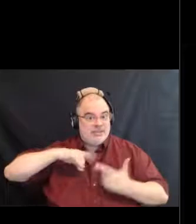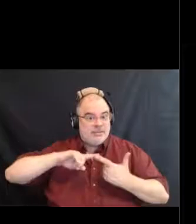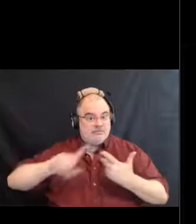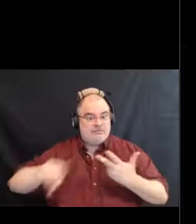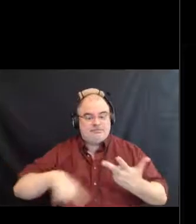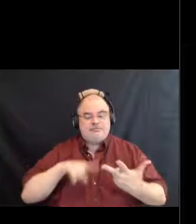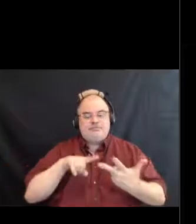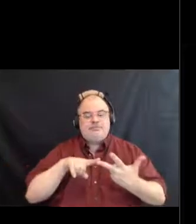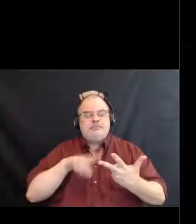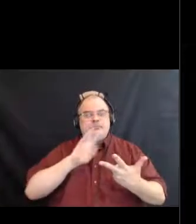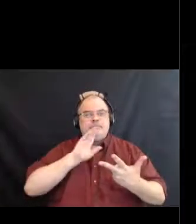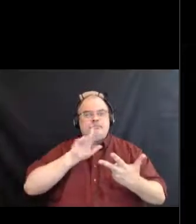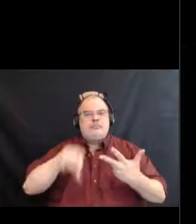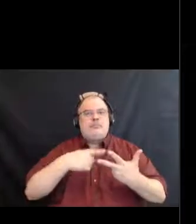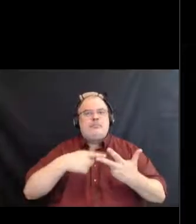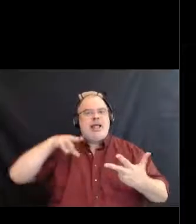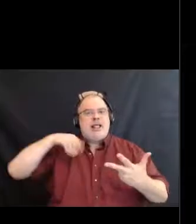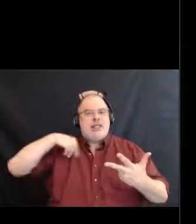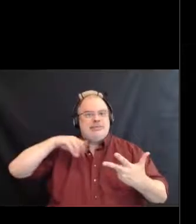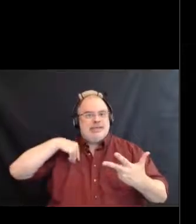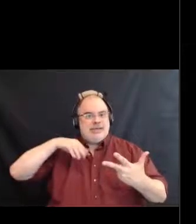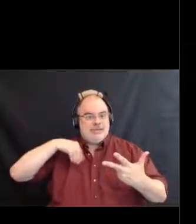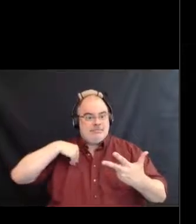some time on eligibility,